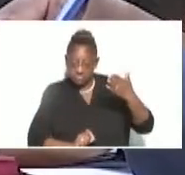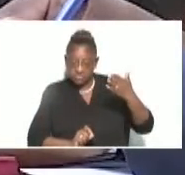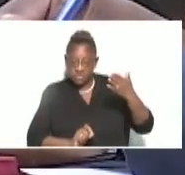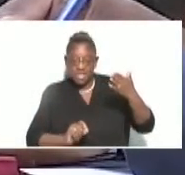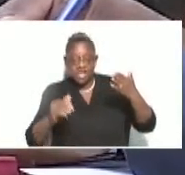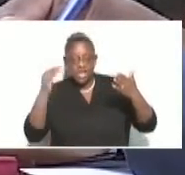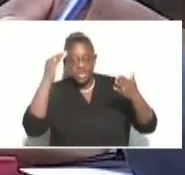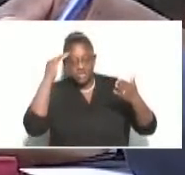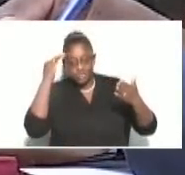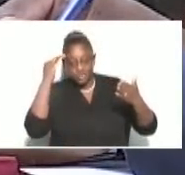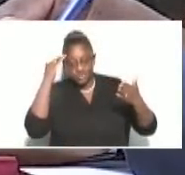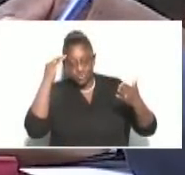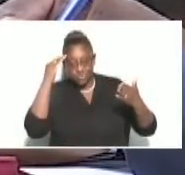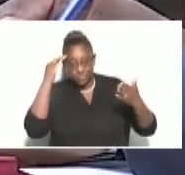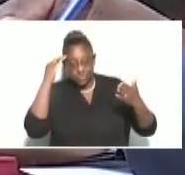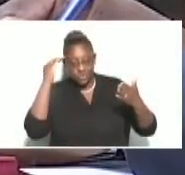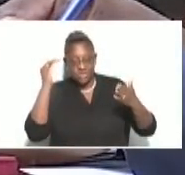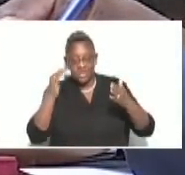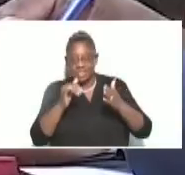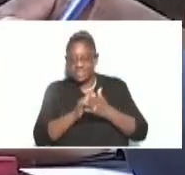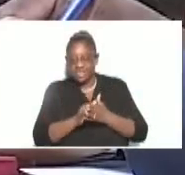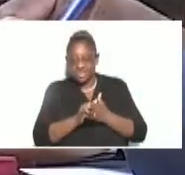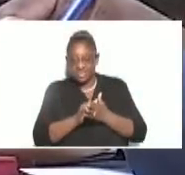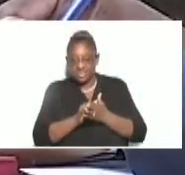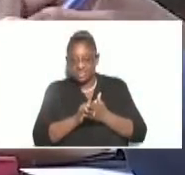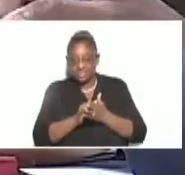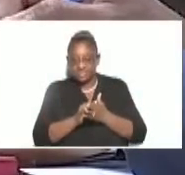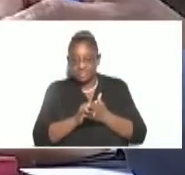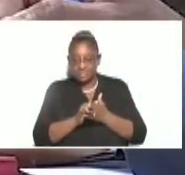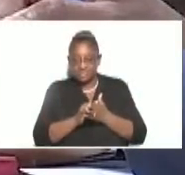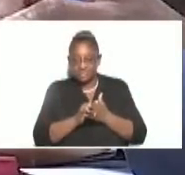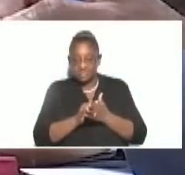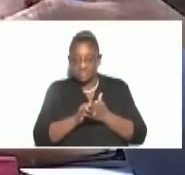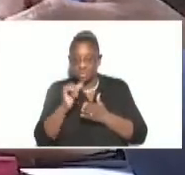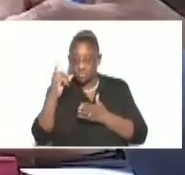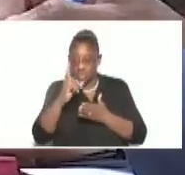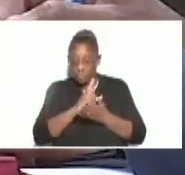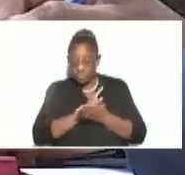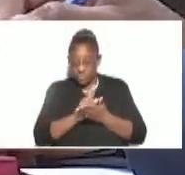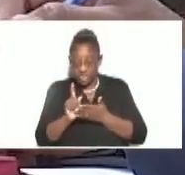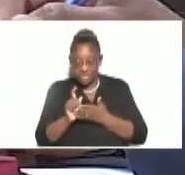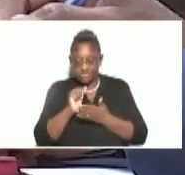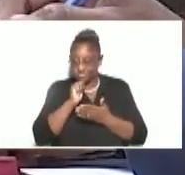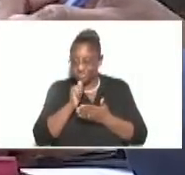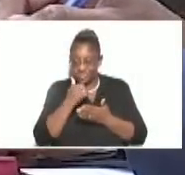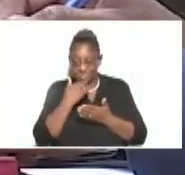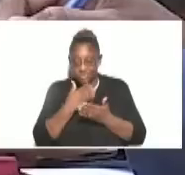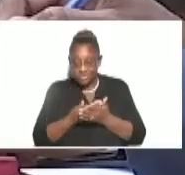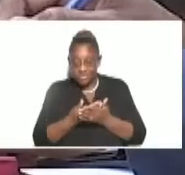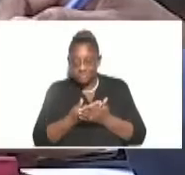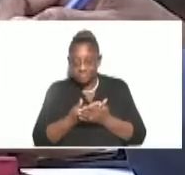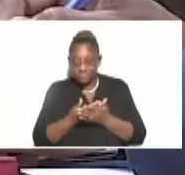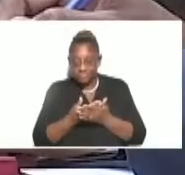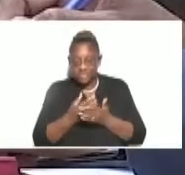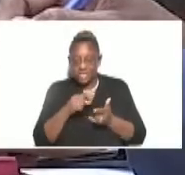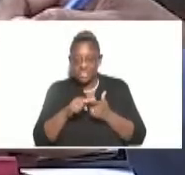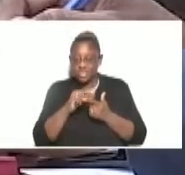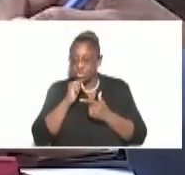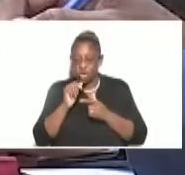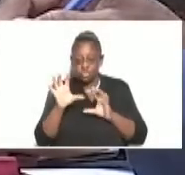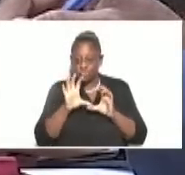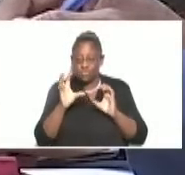it was filed on the 7th for a week, and he's going to set it up for another 2